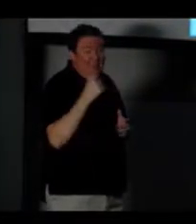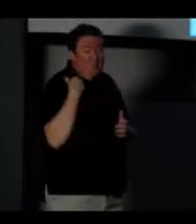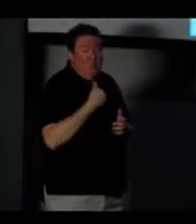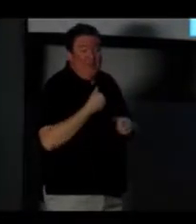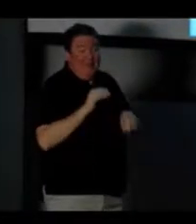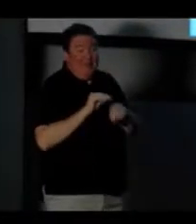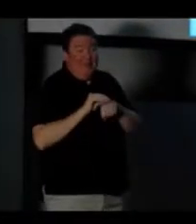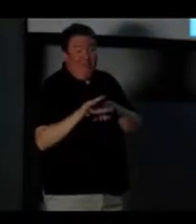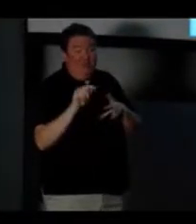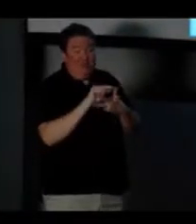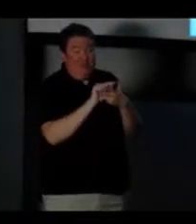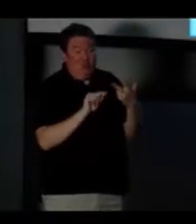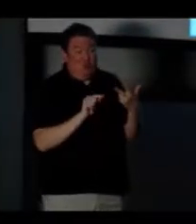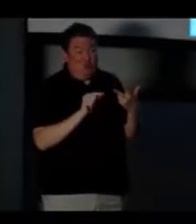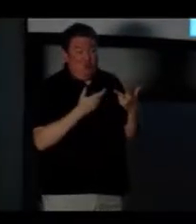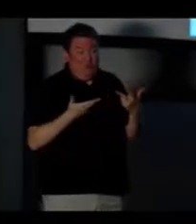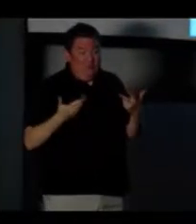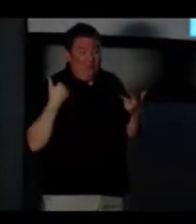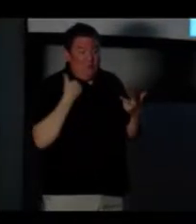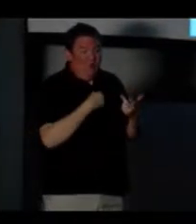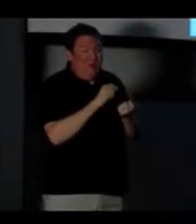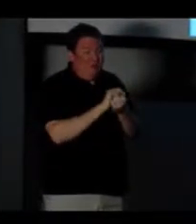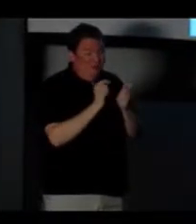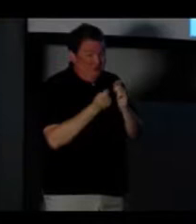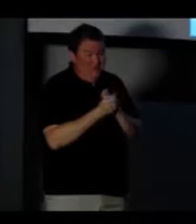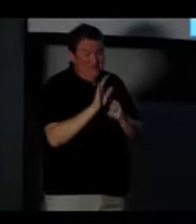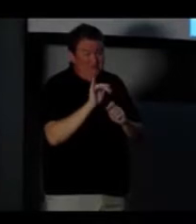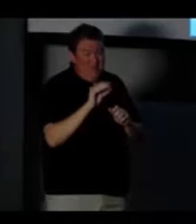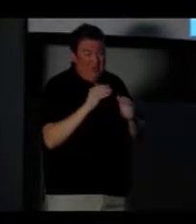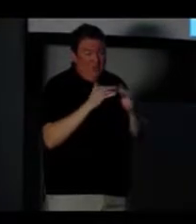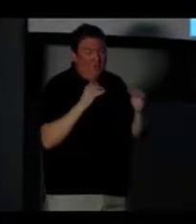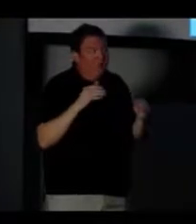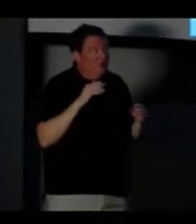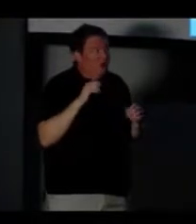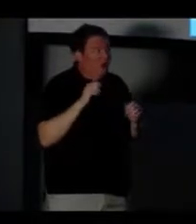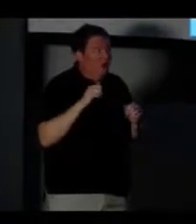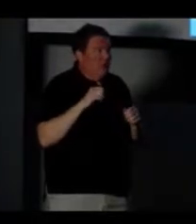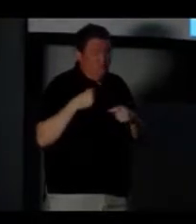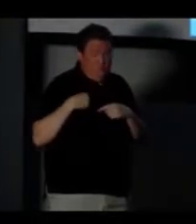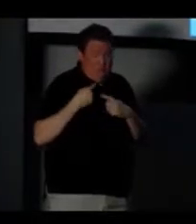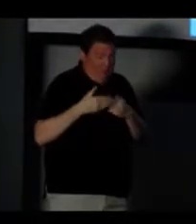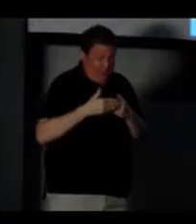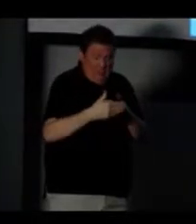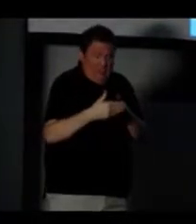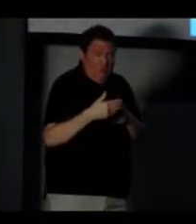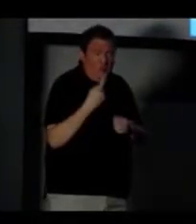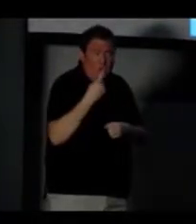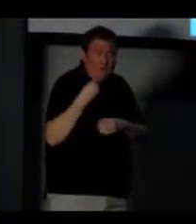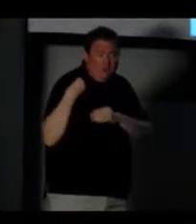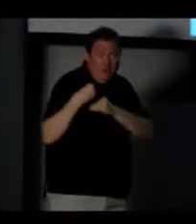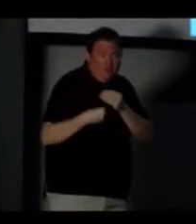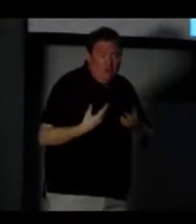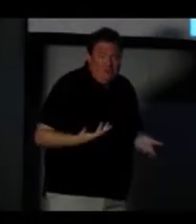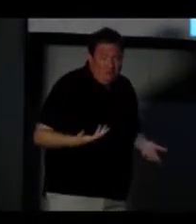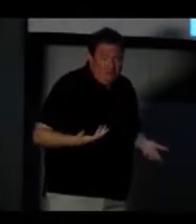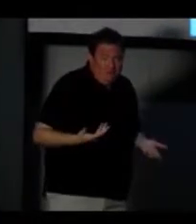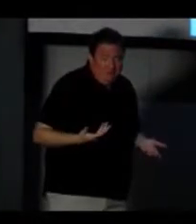those things, you can change biodiversity within human generations. Within 50 years, you can make an impact.